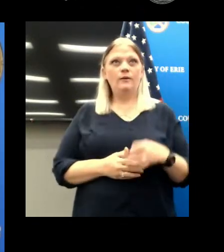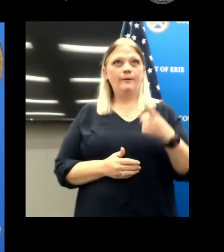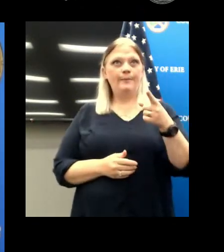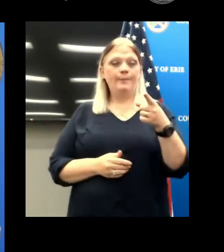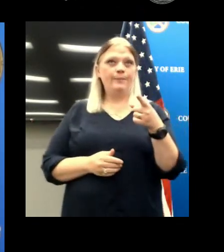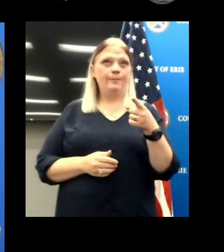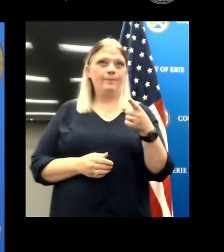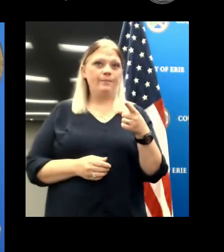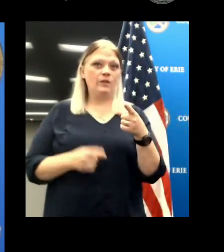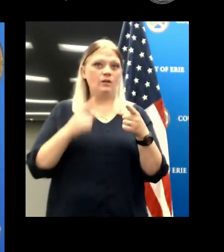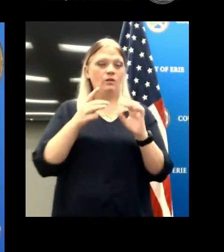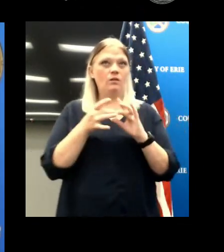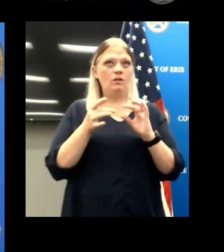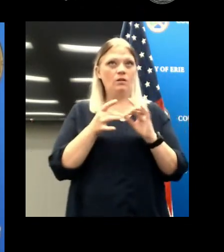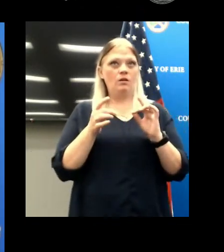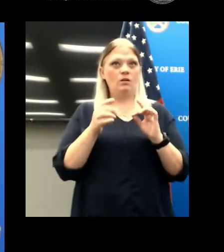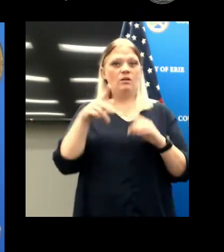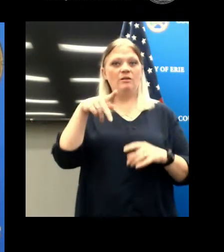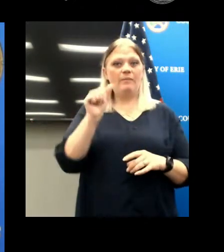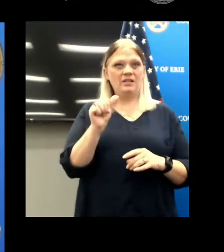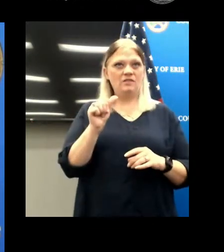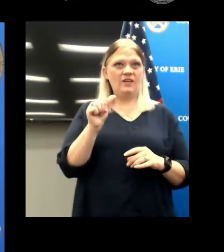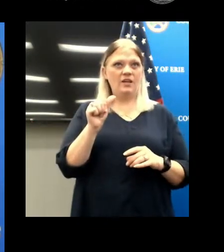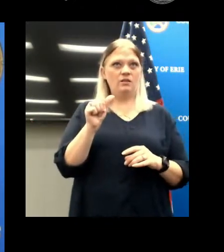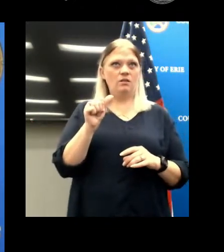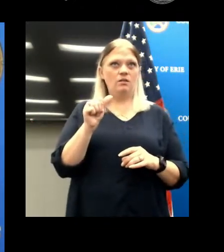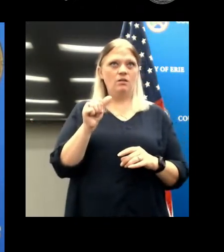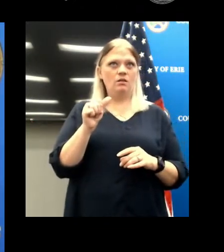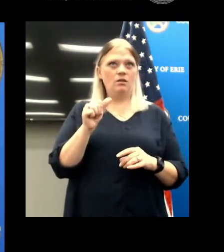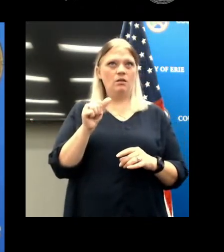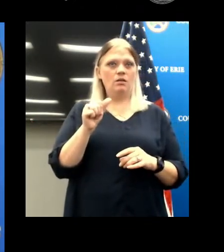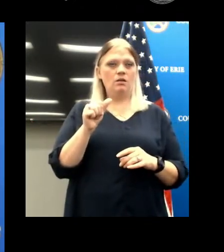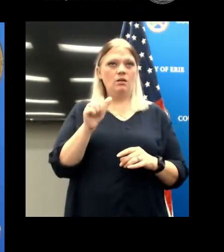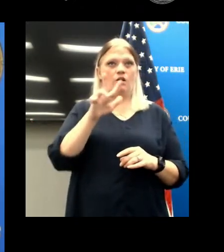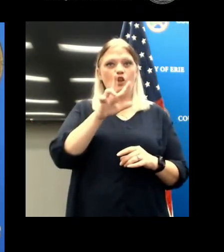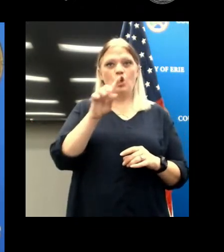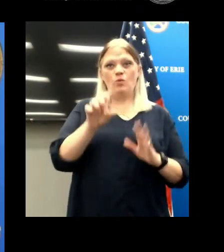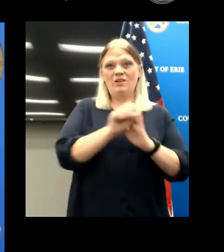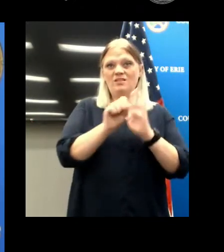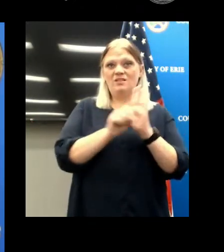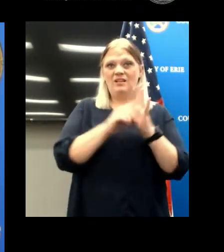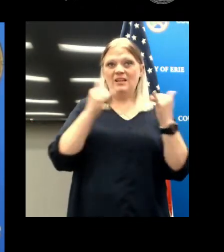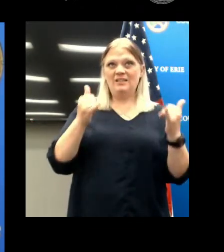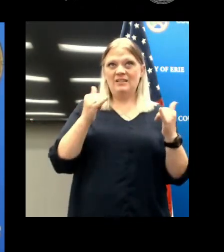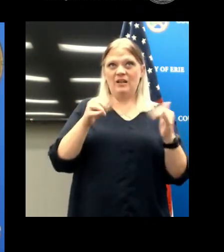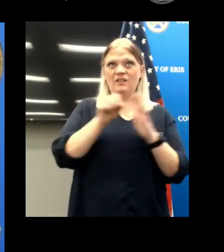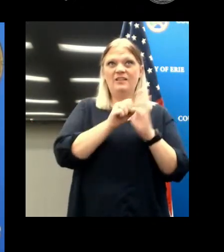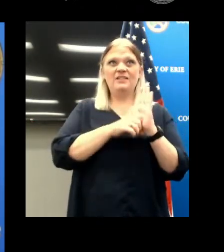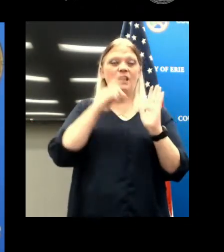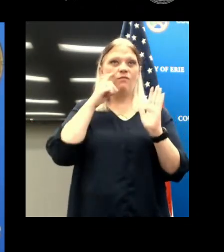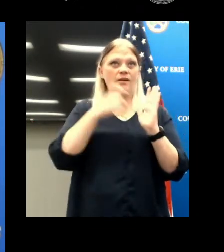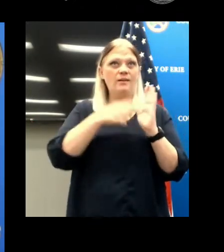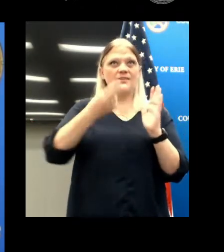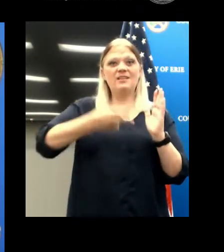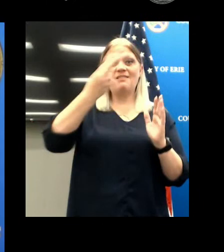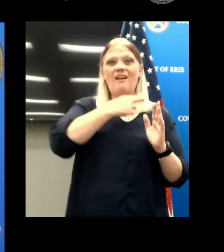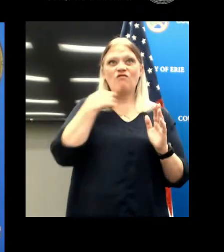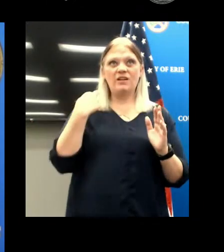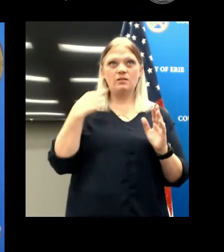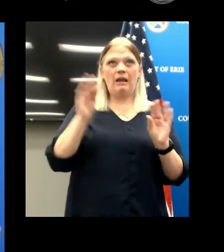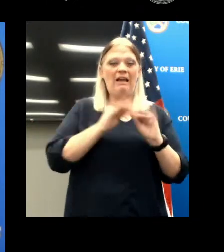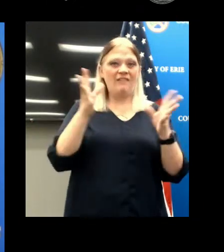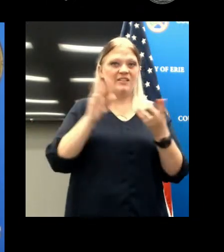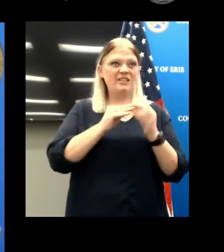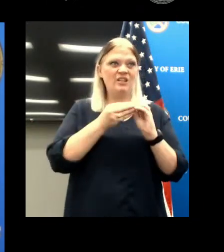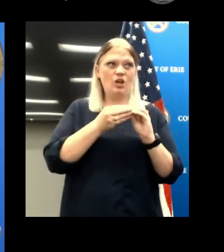there. So you mentioned the example of Pennsylvania earlier. There's 31 states now that the state recognizes being high risk. So obviously the